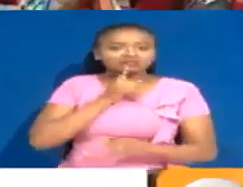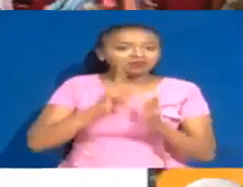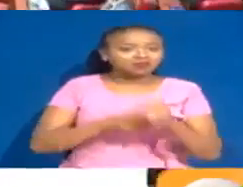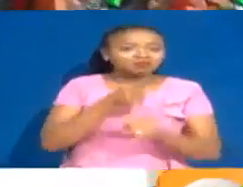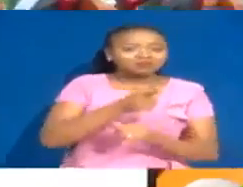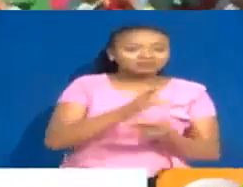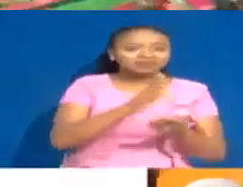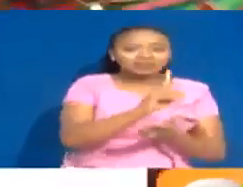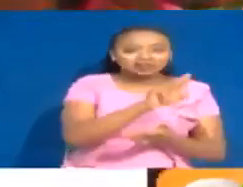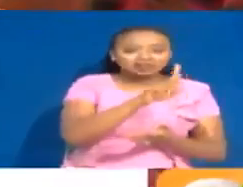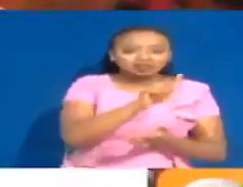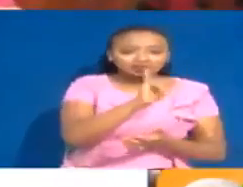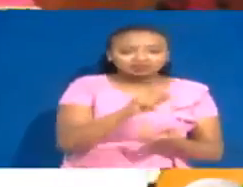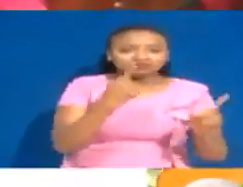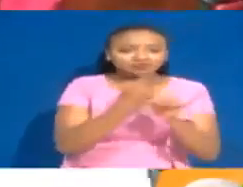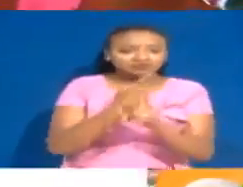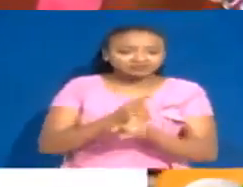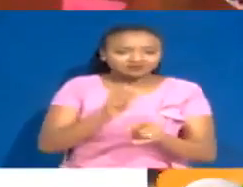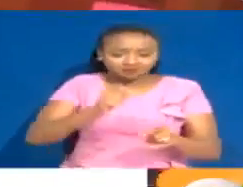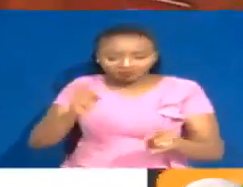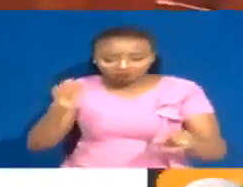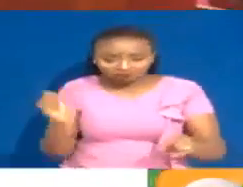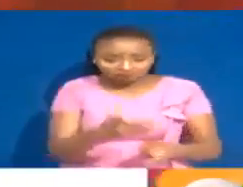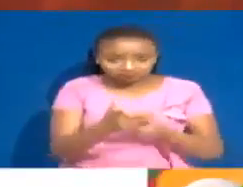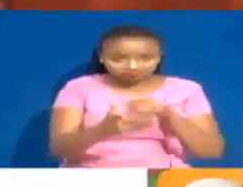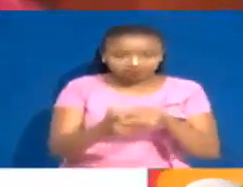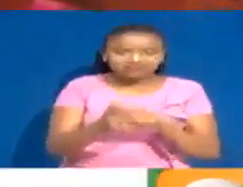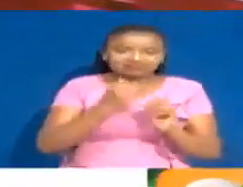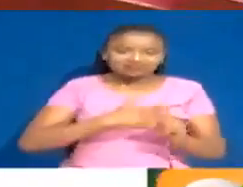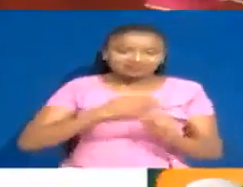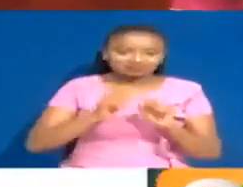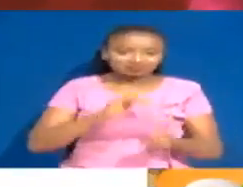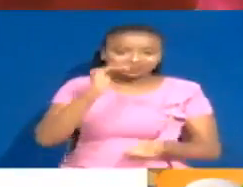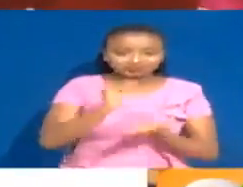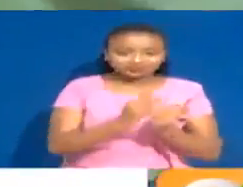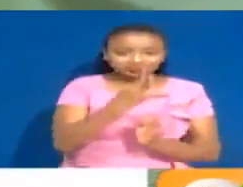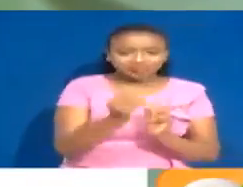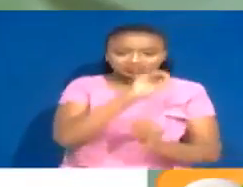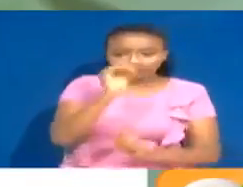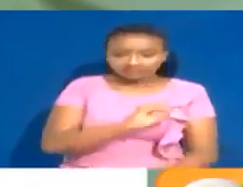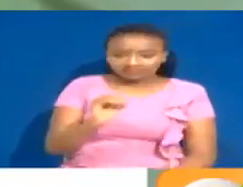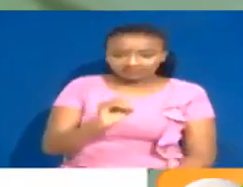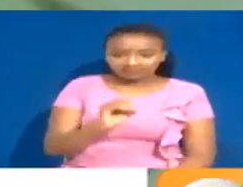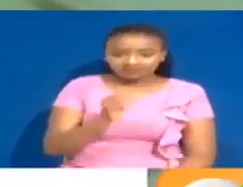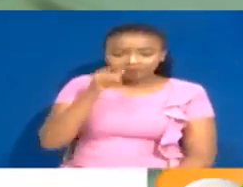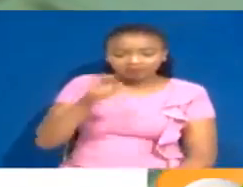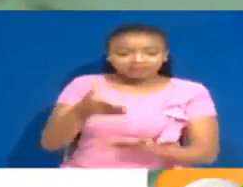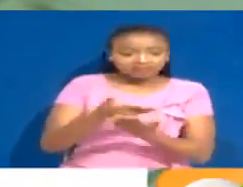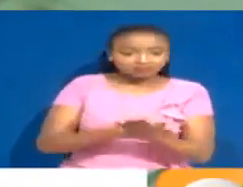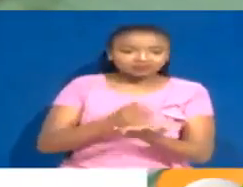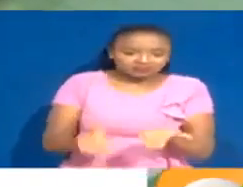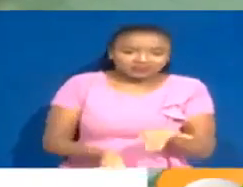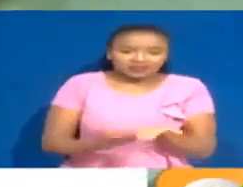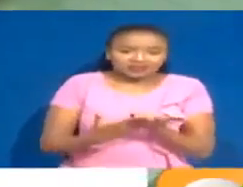excise duty on wagered amounts for betting be increased to 30%. The report is critical in breathing